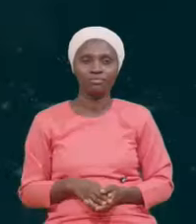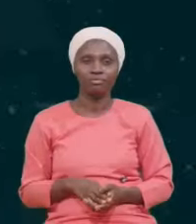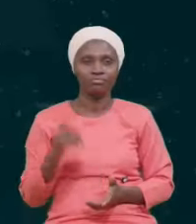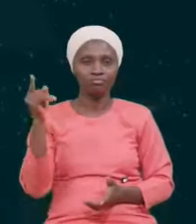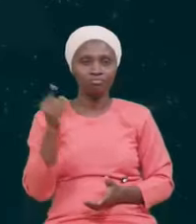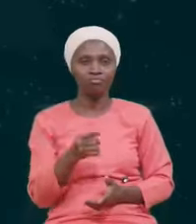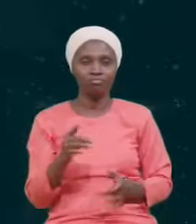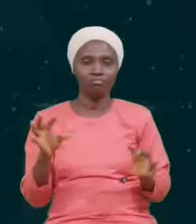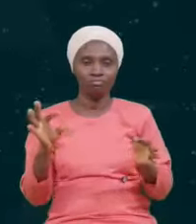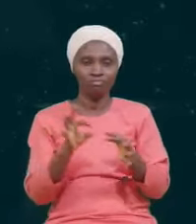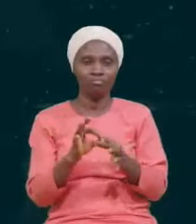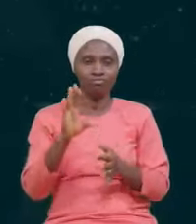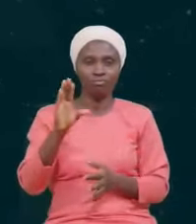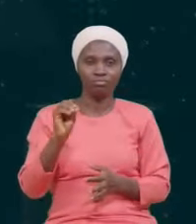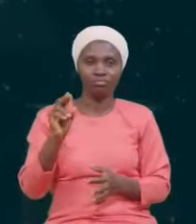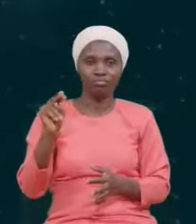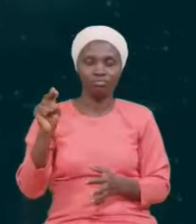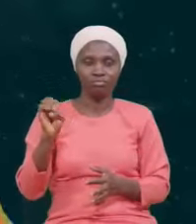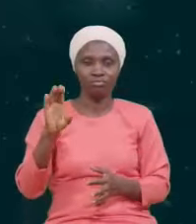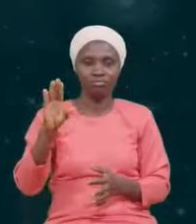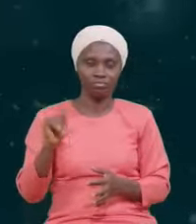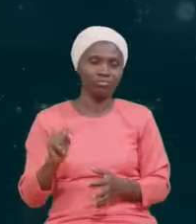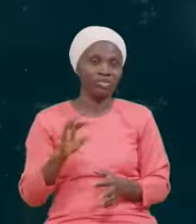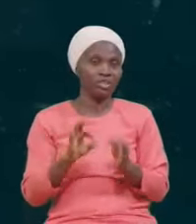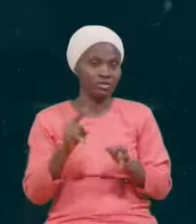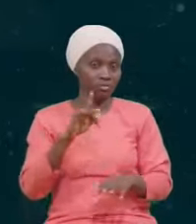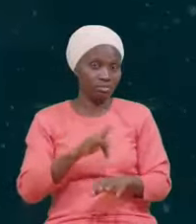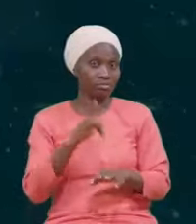gckhq.org/connect. If you click it,